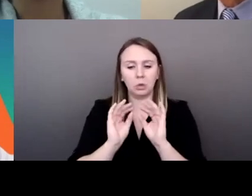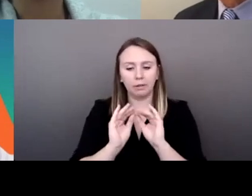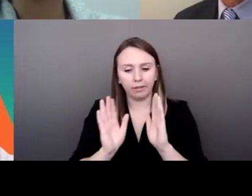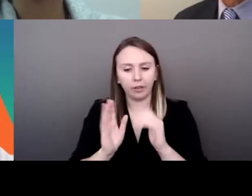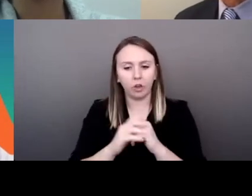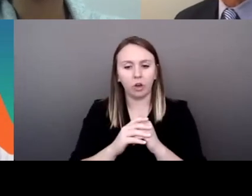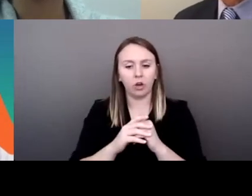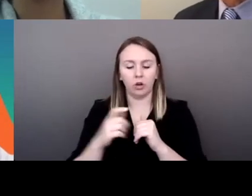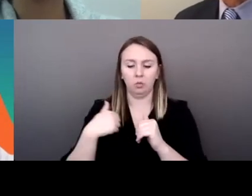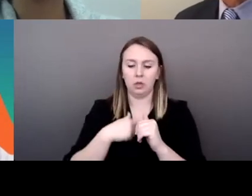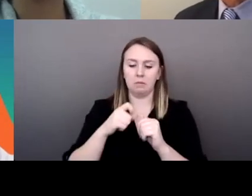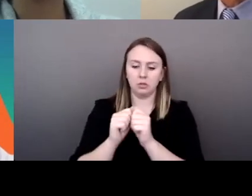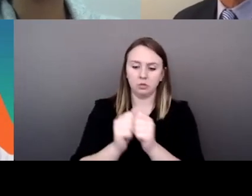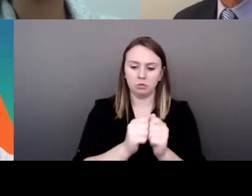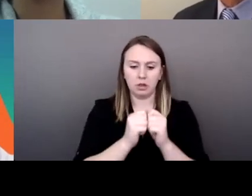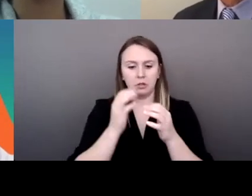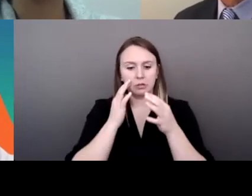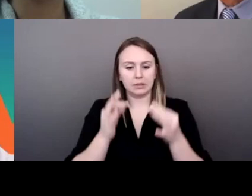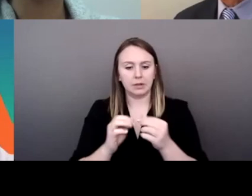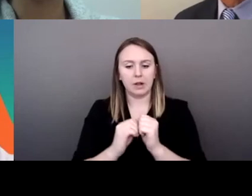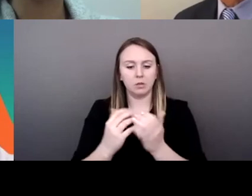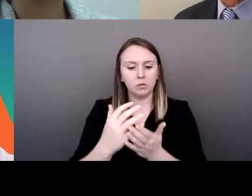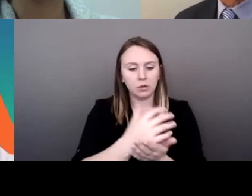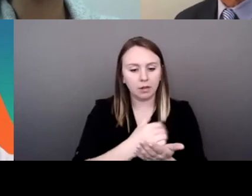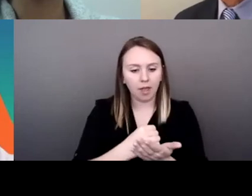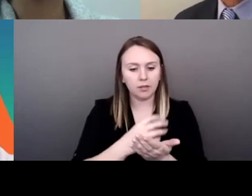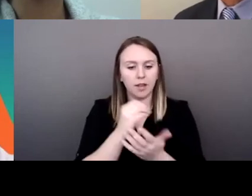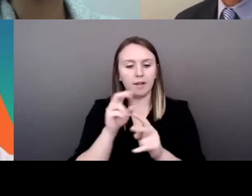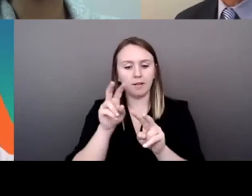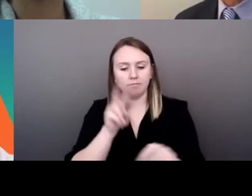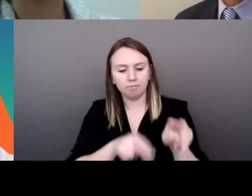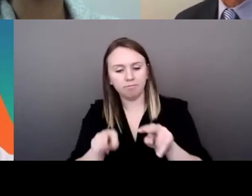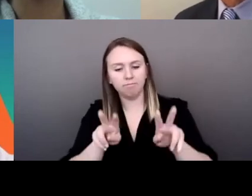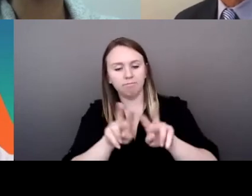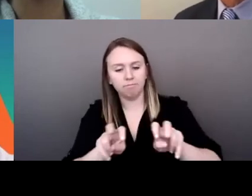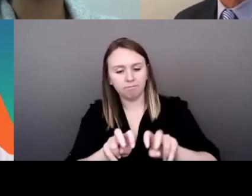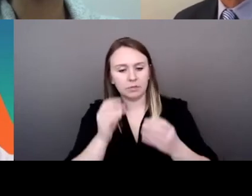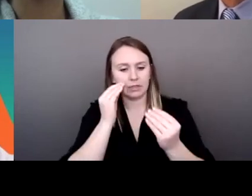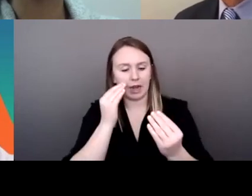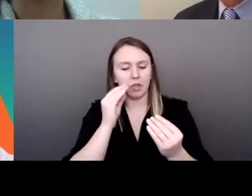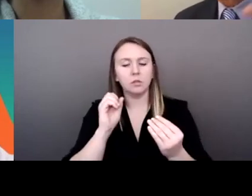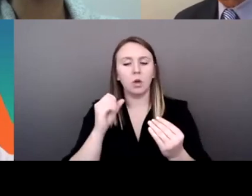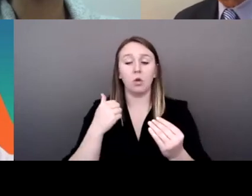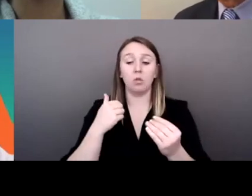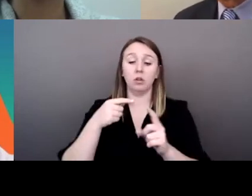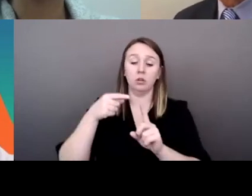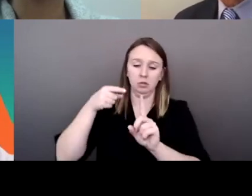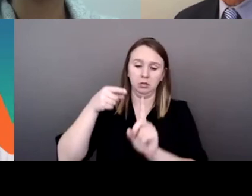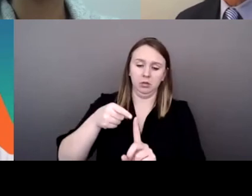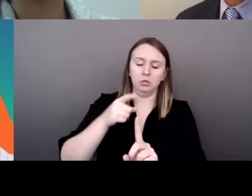to collect our data, how to analyze it, so we really have a true understanding of what the problem is, not only